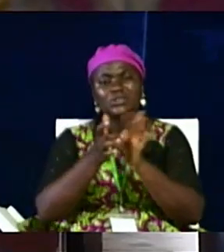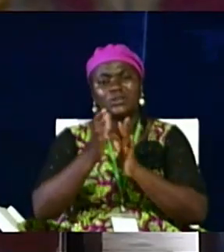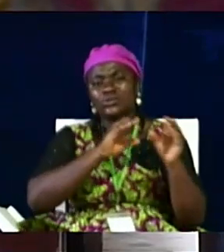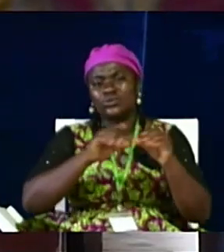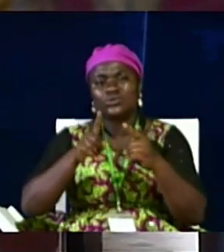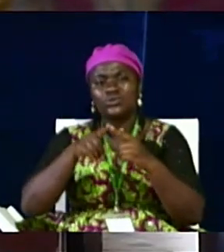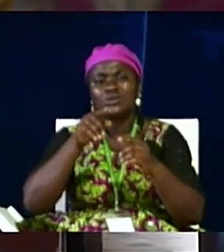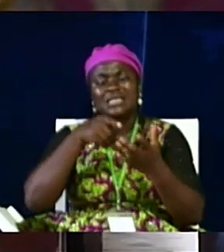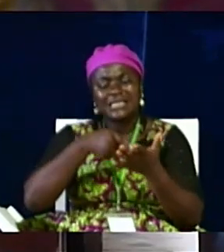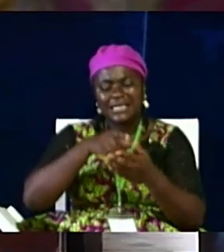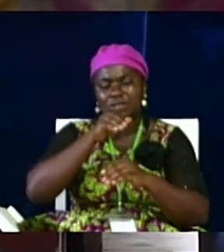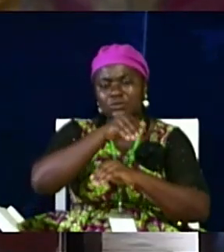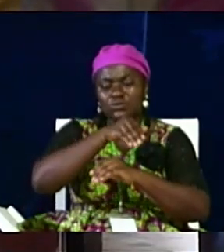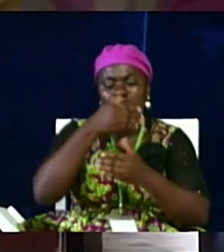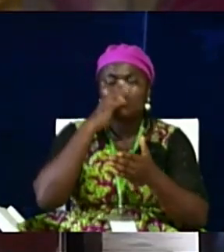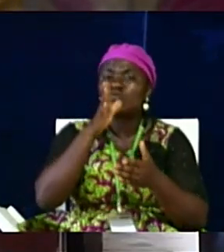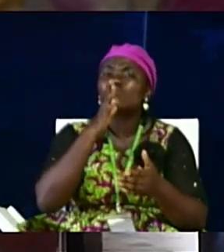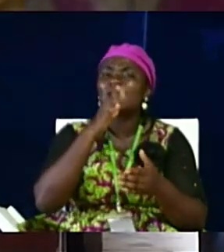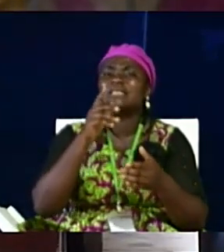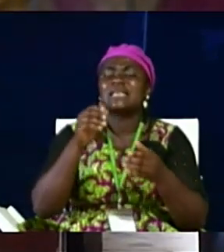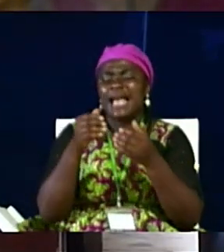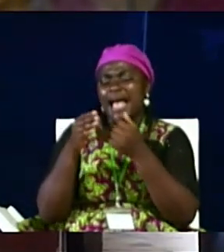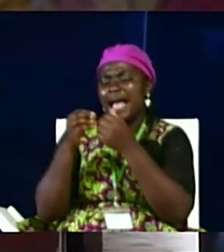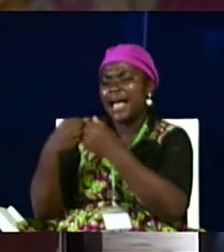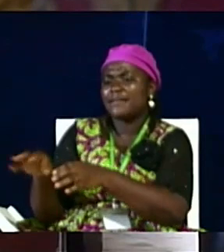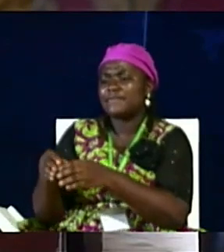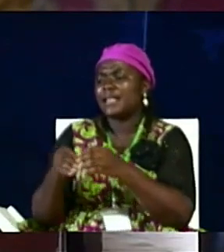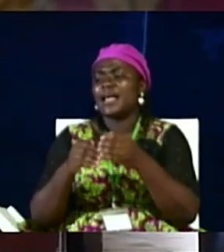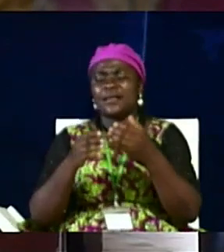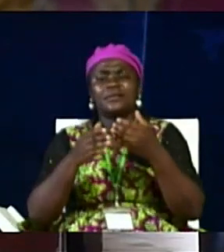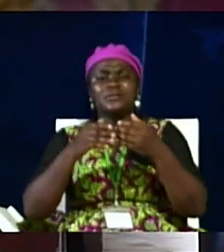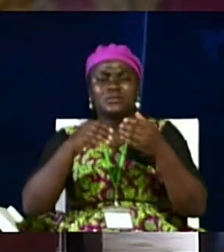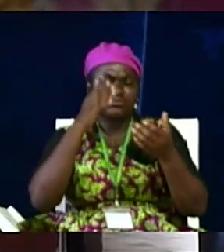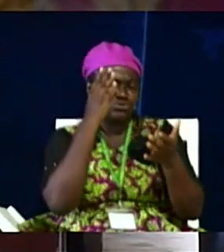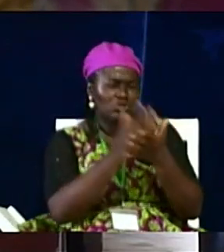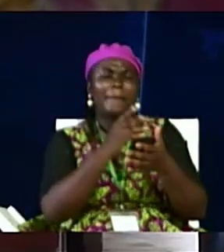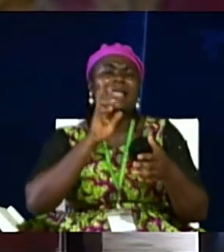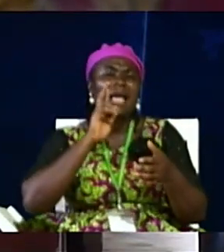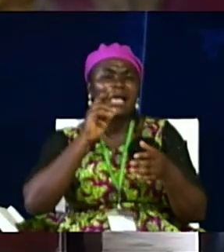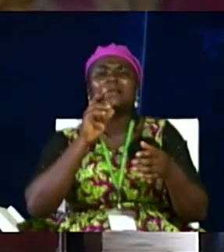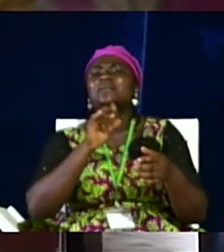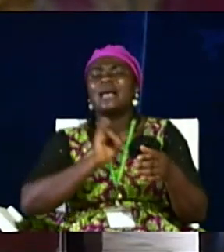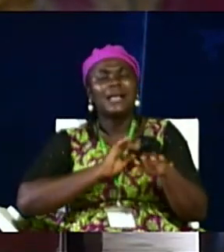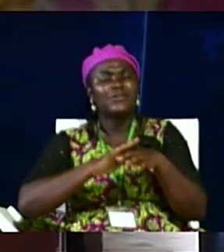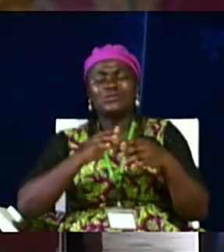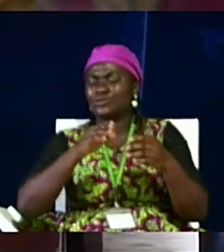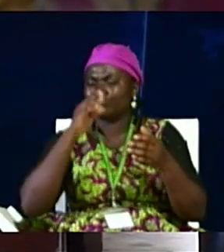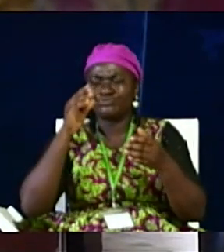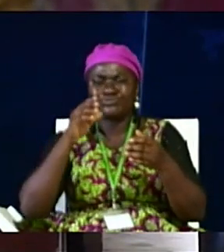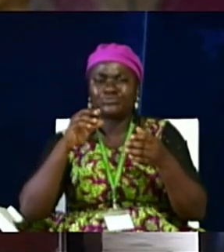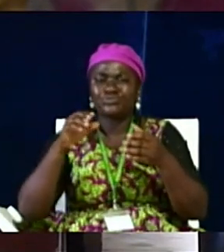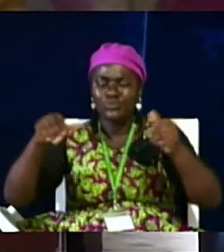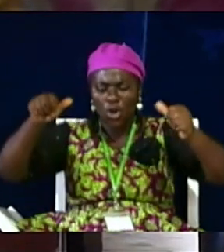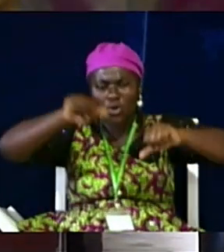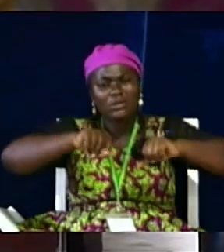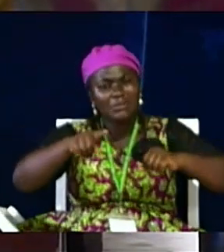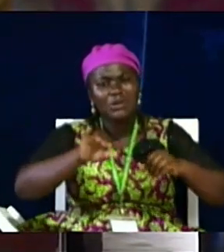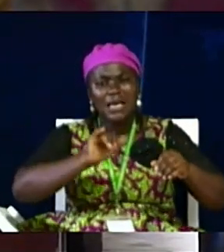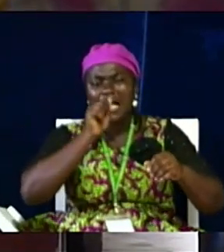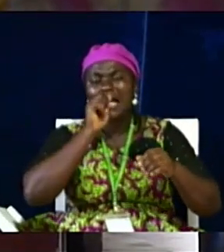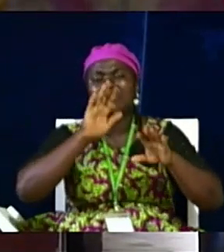After forgiving her, the Lord Jesus said, I don't condemn you, but I'm giving you another